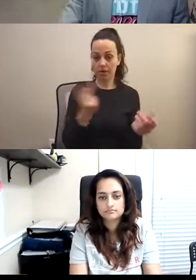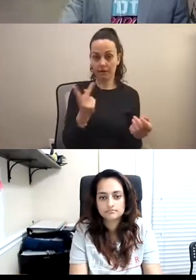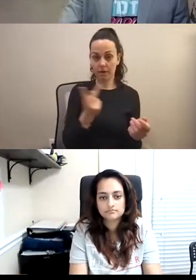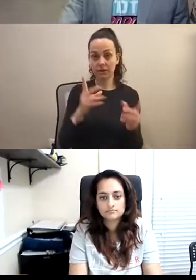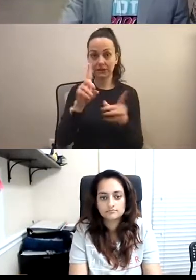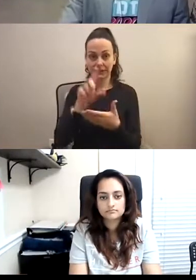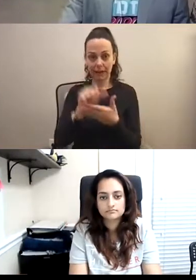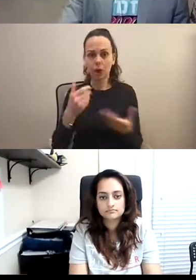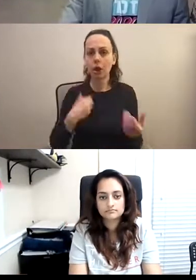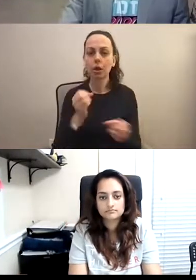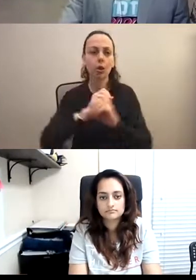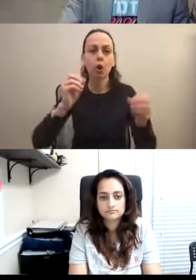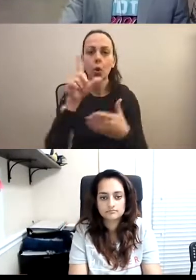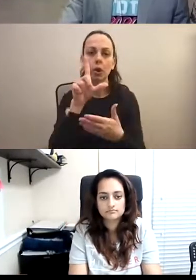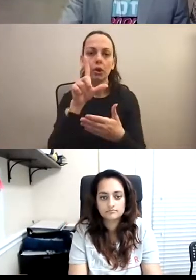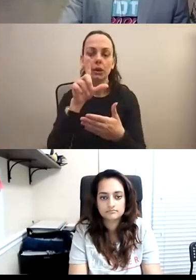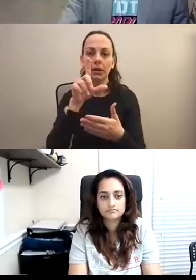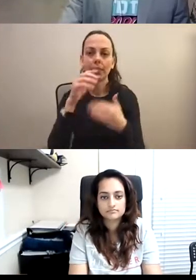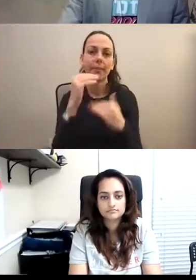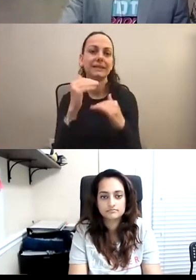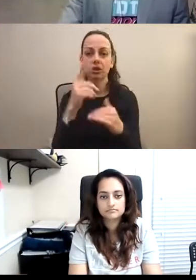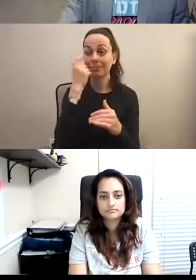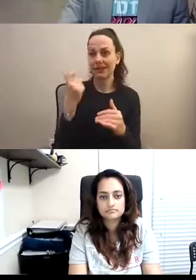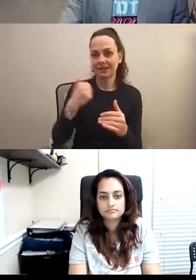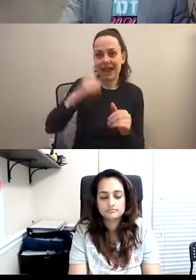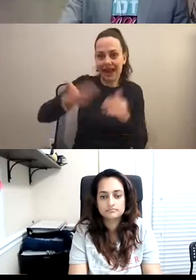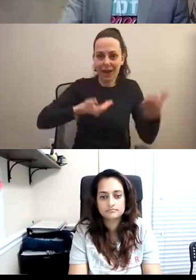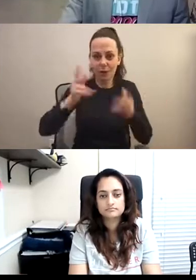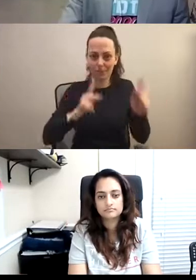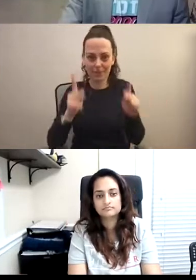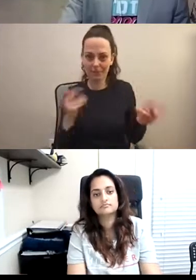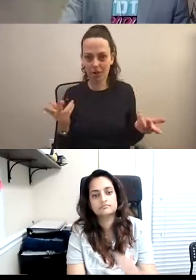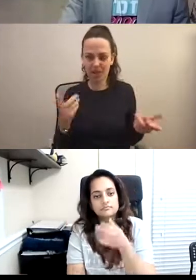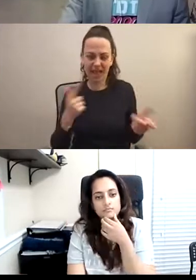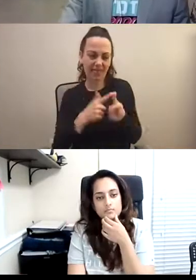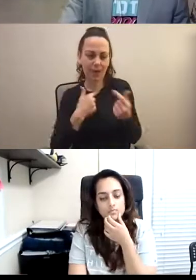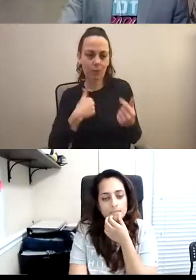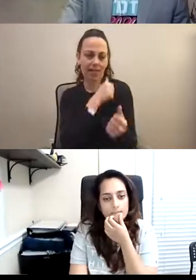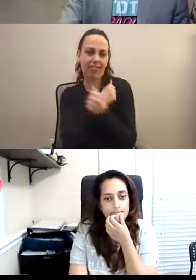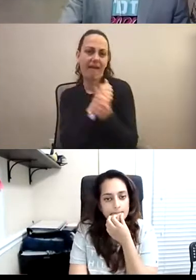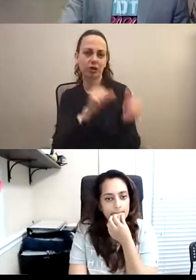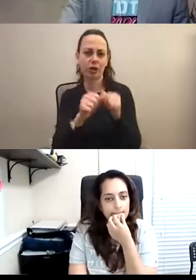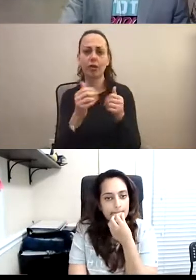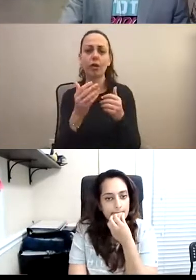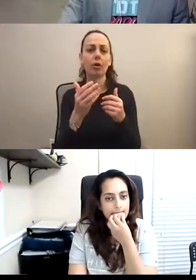have no limitations, because we could just hire people to help us out, and then we could just love on each other the way we want to love on each other.